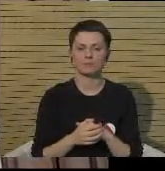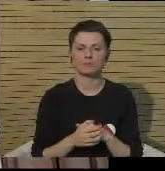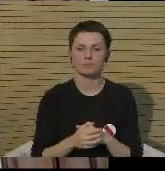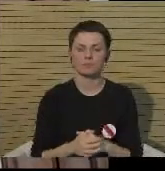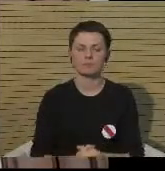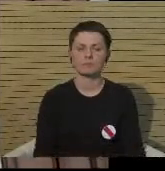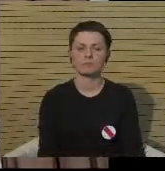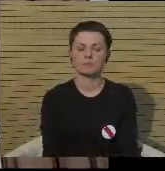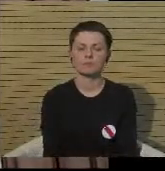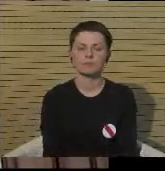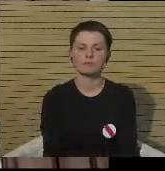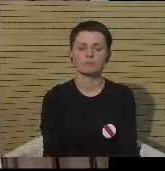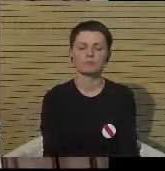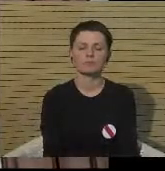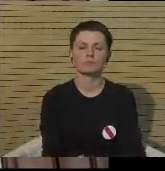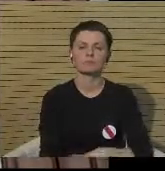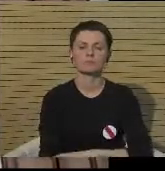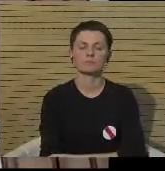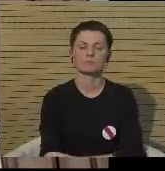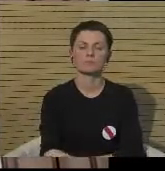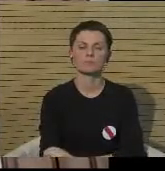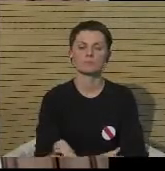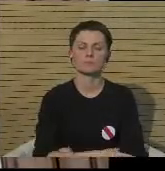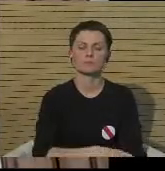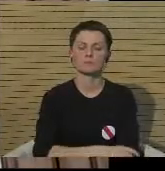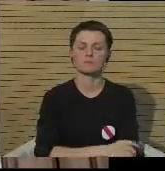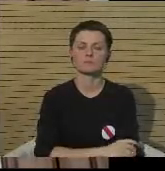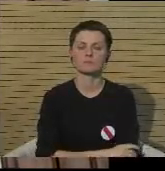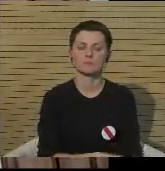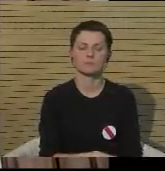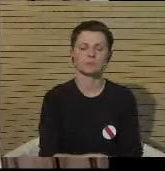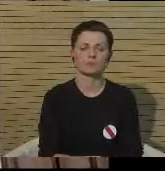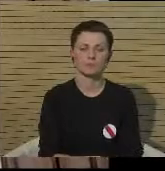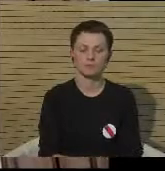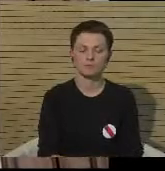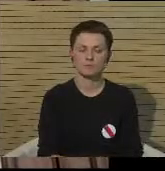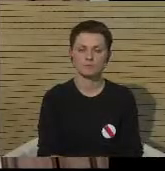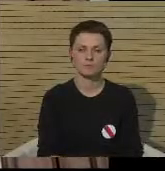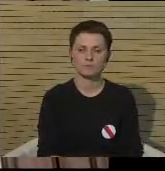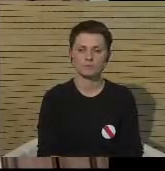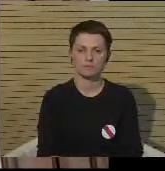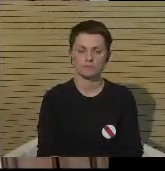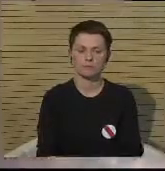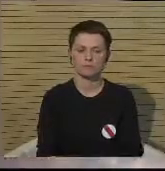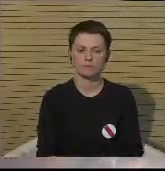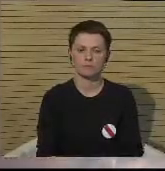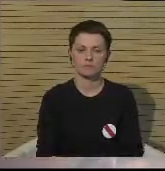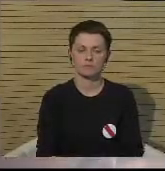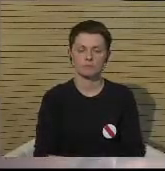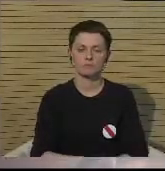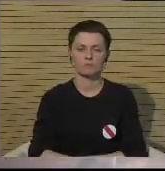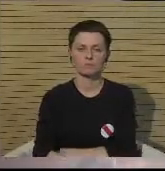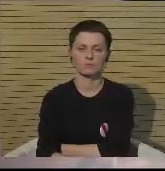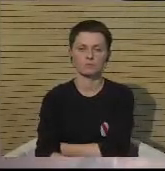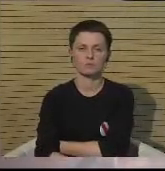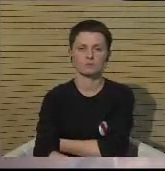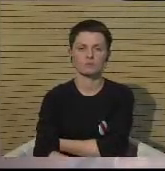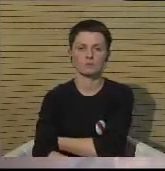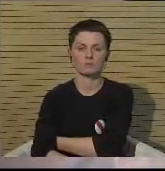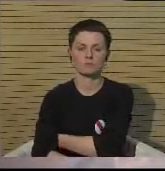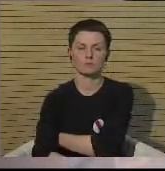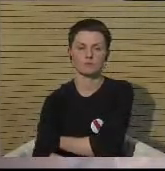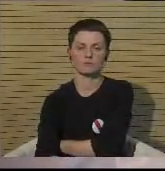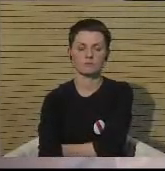the area where he or she discovers symbols. Well, this is what literature does. It helps